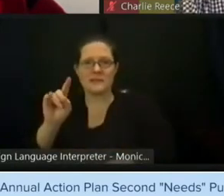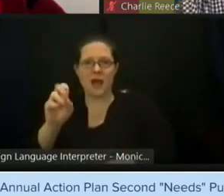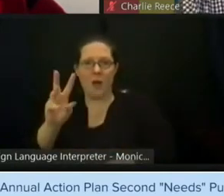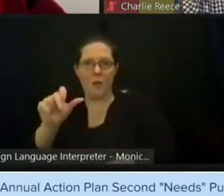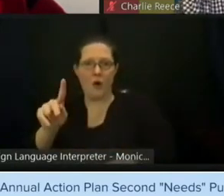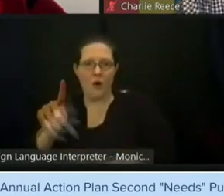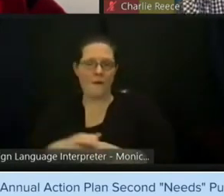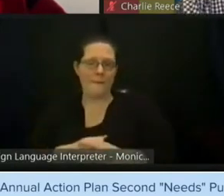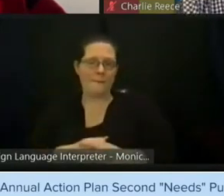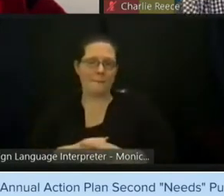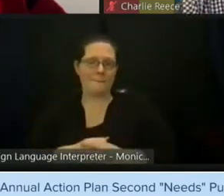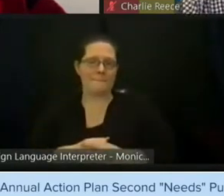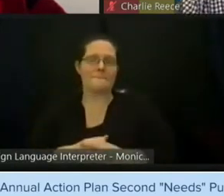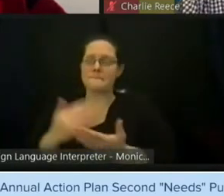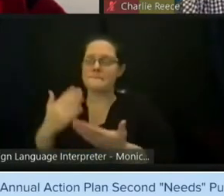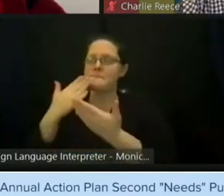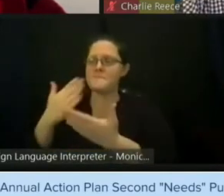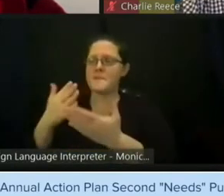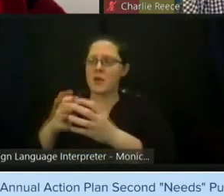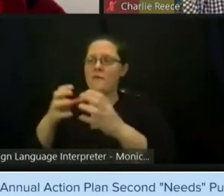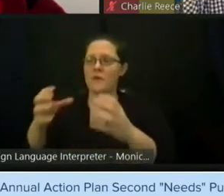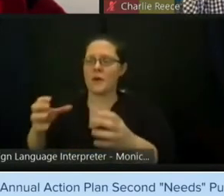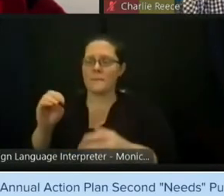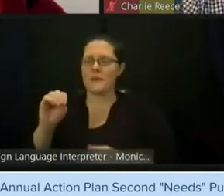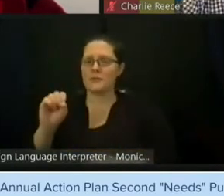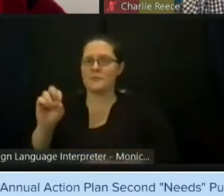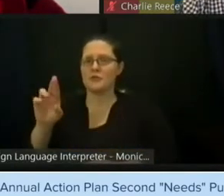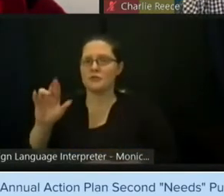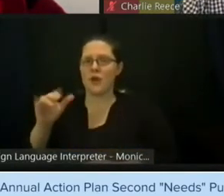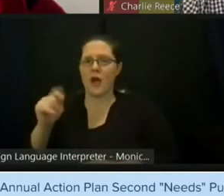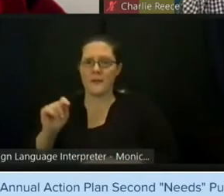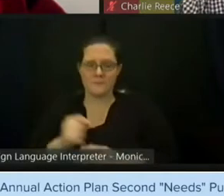Ms. Wright. All right.